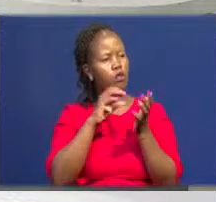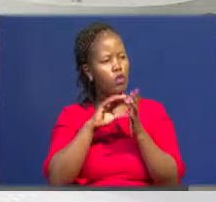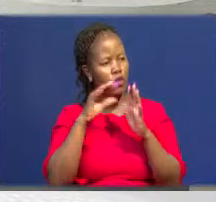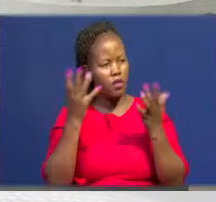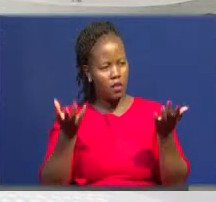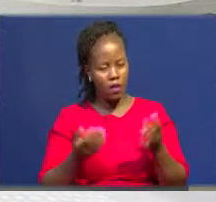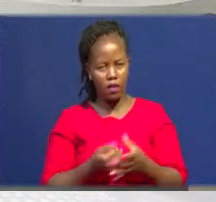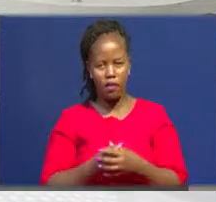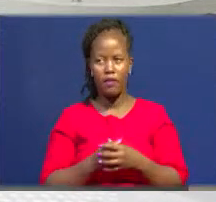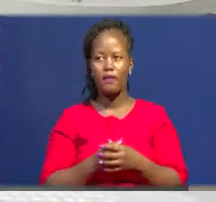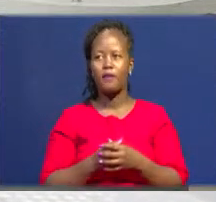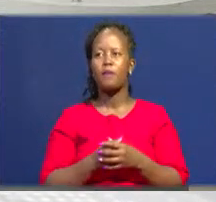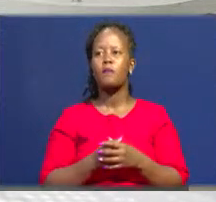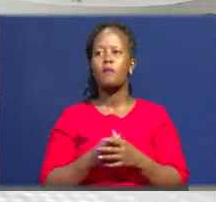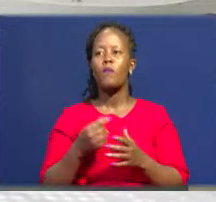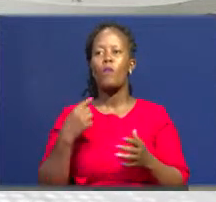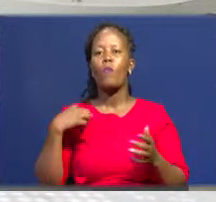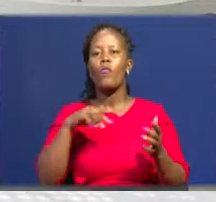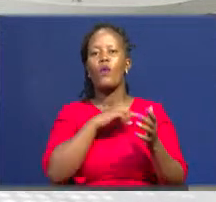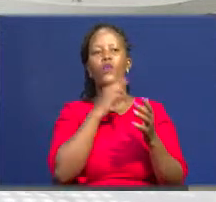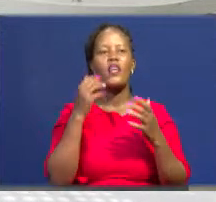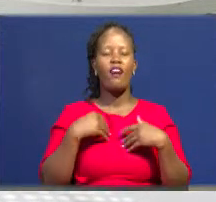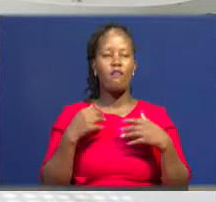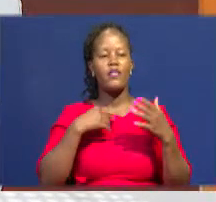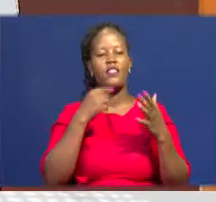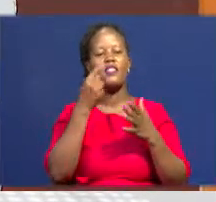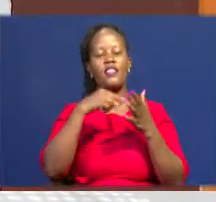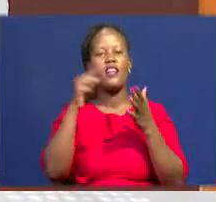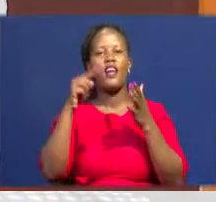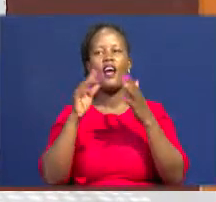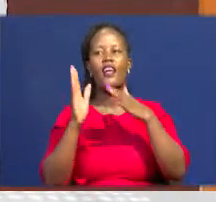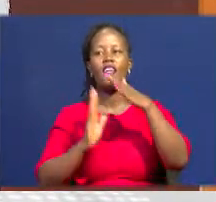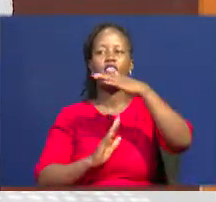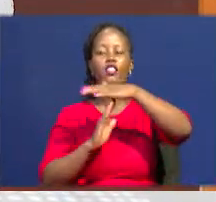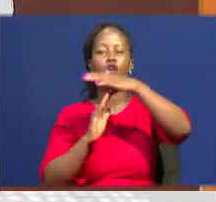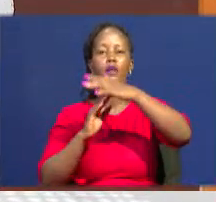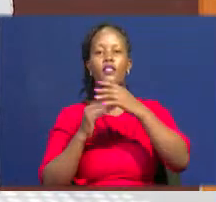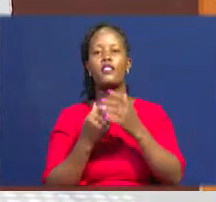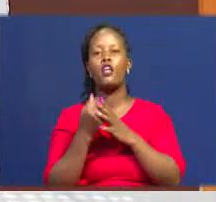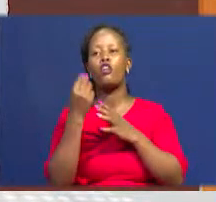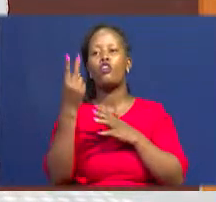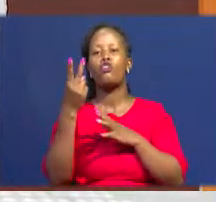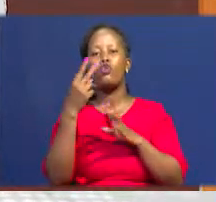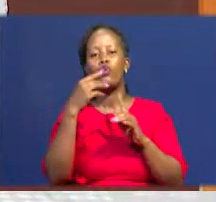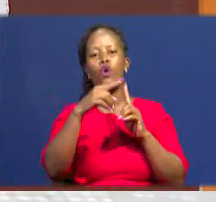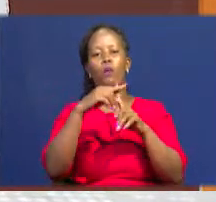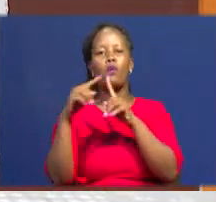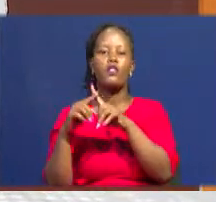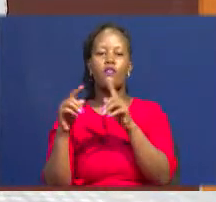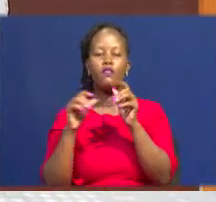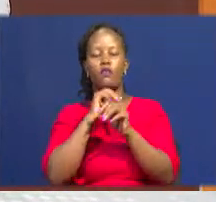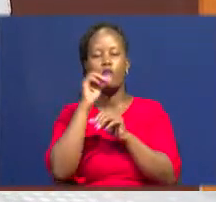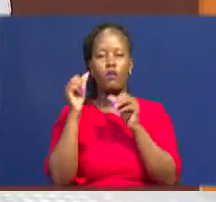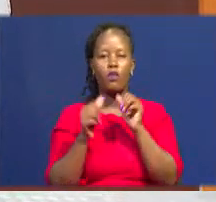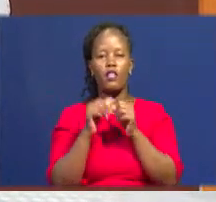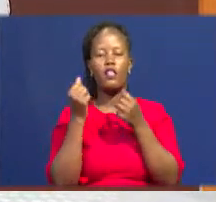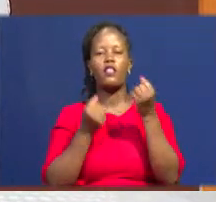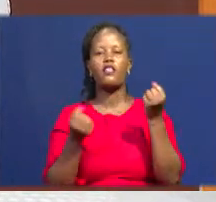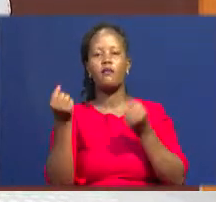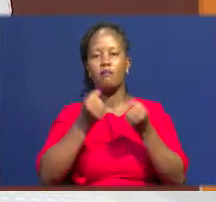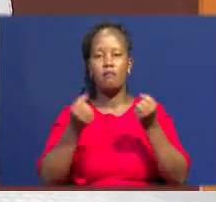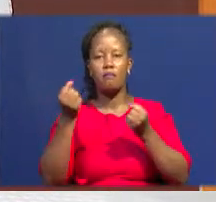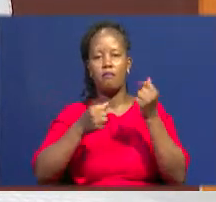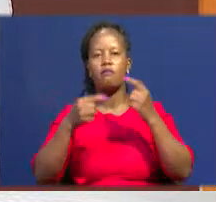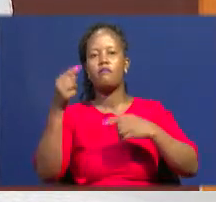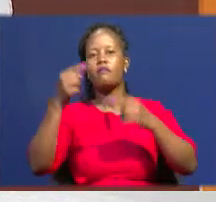No, so we actually rank quite highly. I think one of the two positives about the Safari Rally in Kenya is it's one of the